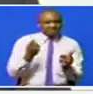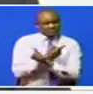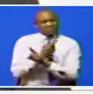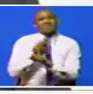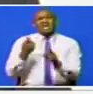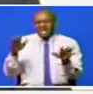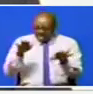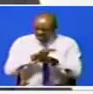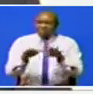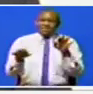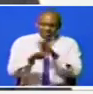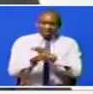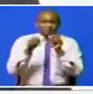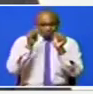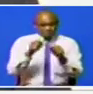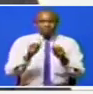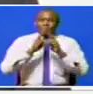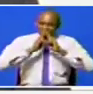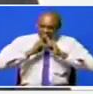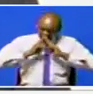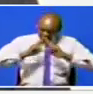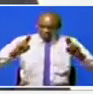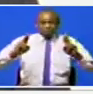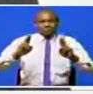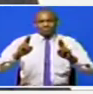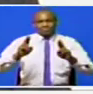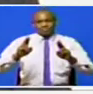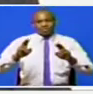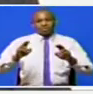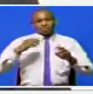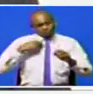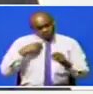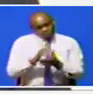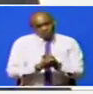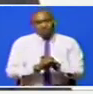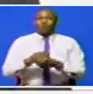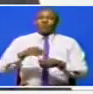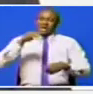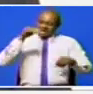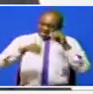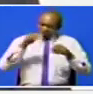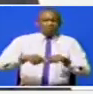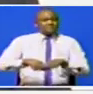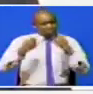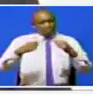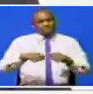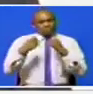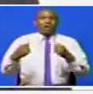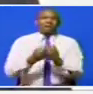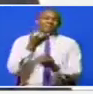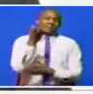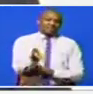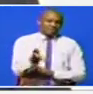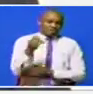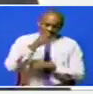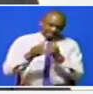do everything else to peacefully draw attention to the gross electoral injustices being meted on